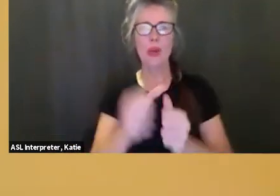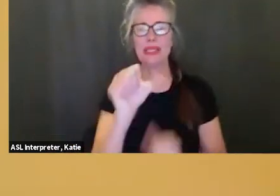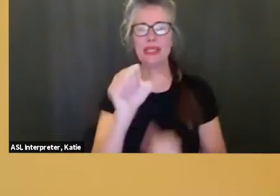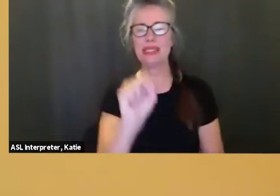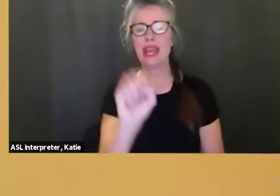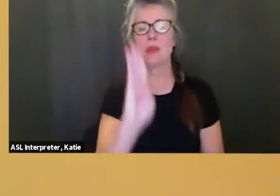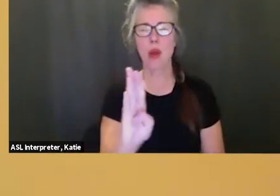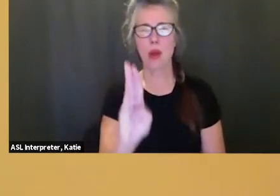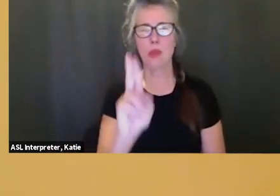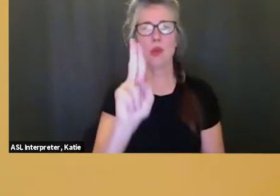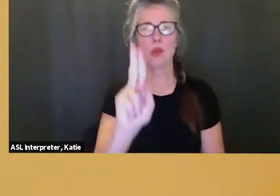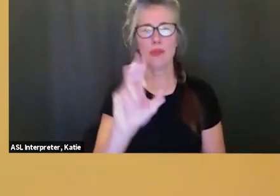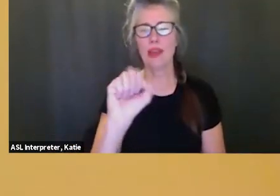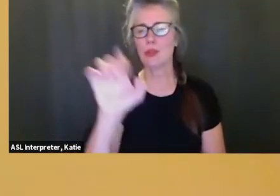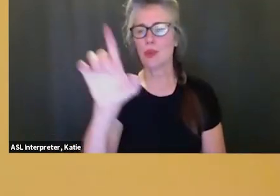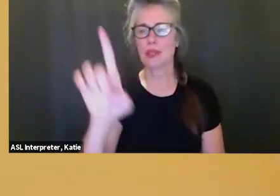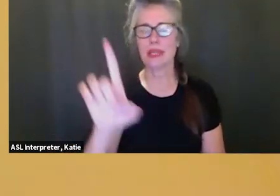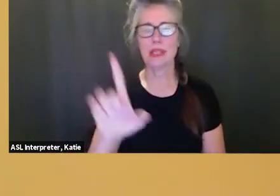slide.